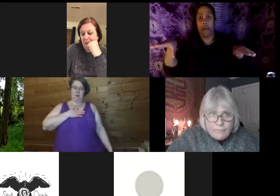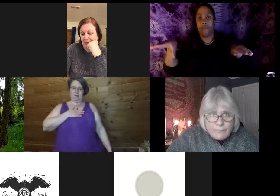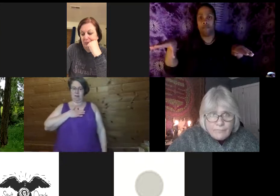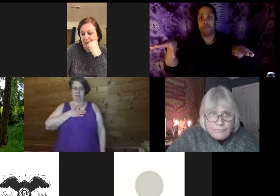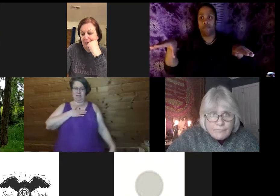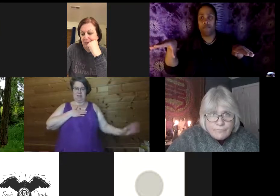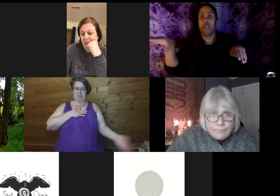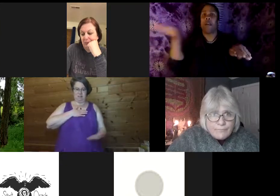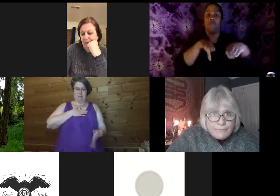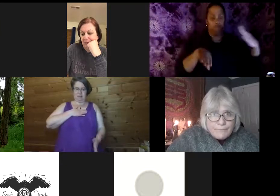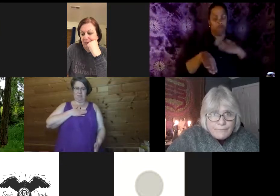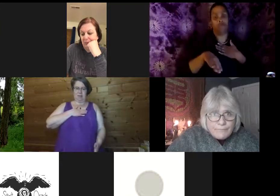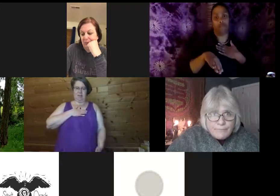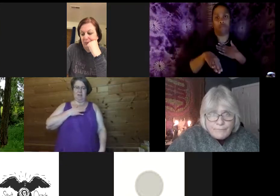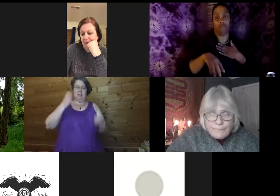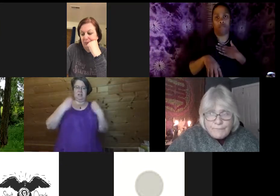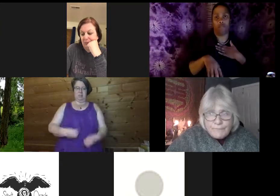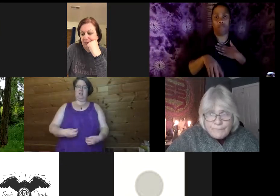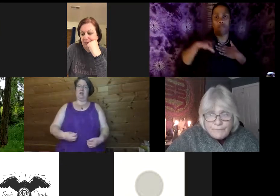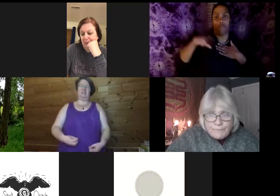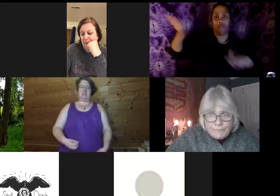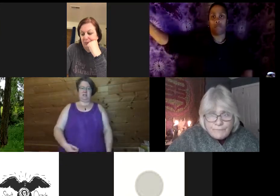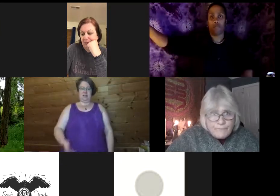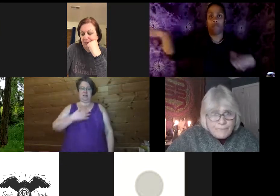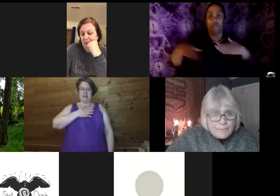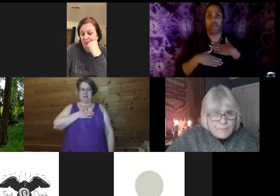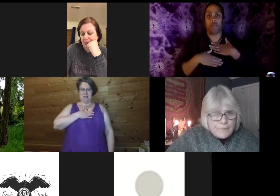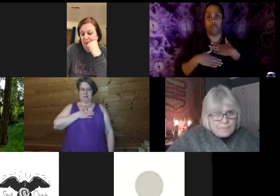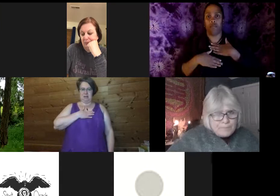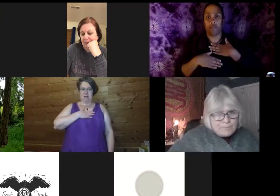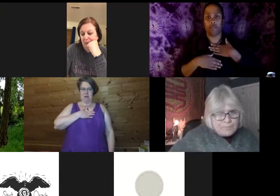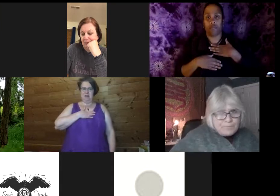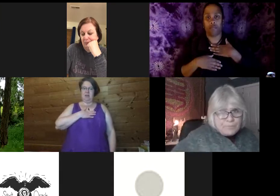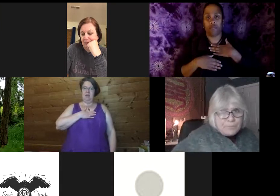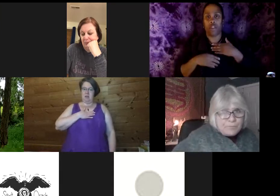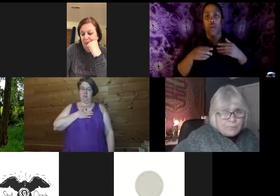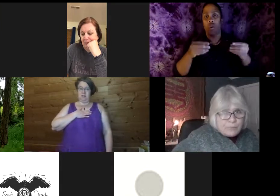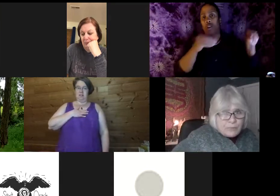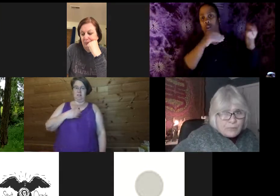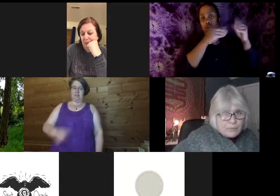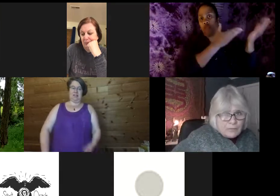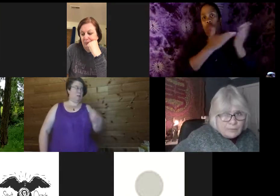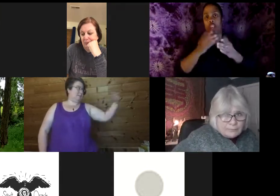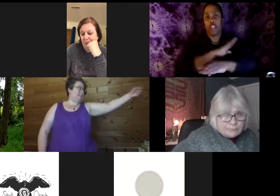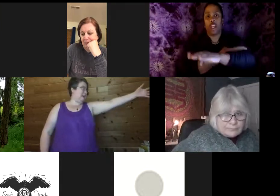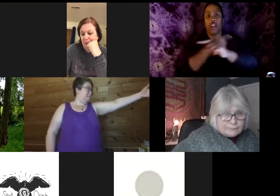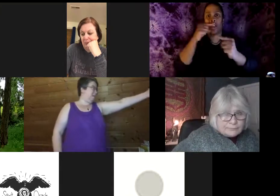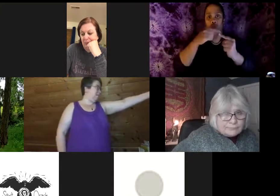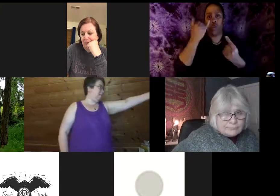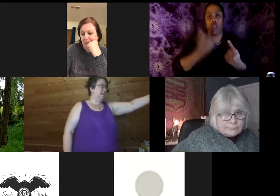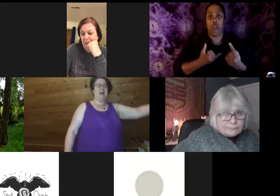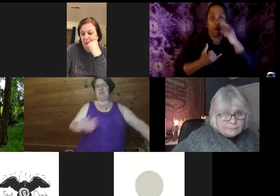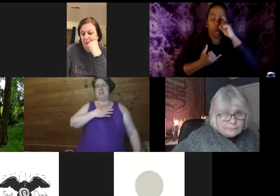hand to the heart while the arm goes down and the foot steps back in. So you're bringing your energy into the space now. This is now. You can also say something like that was